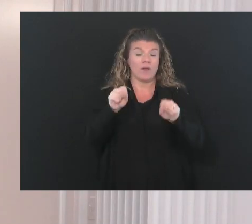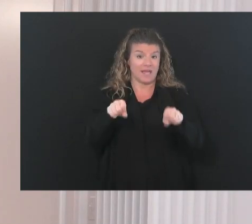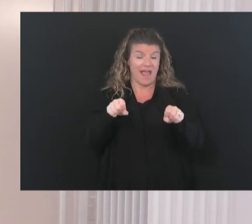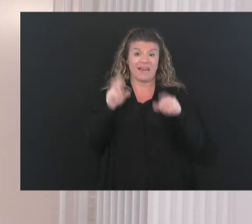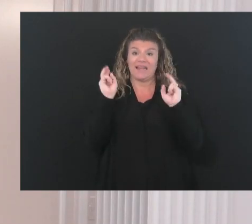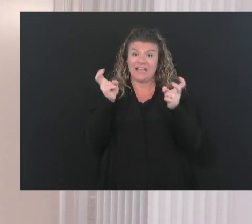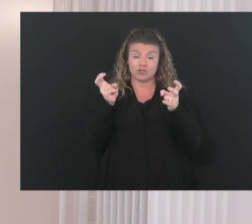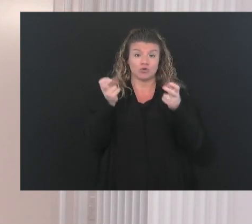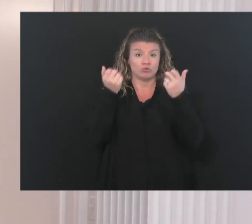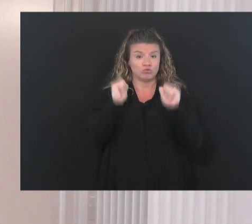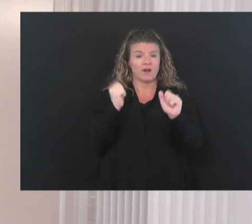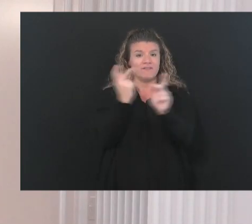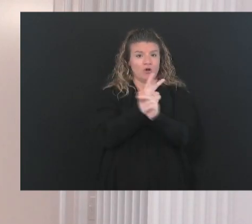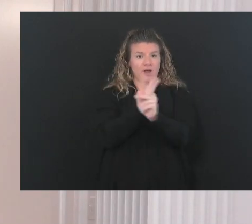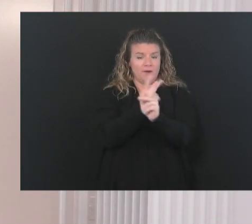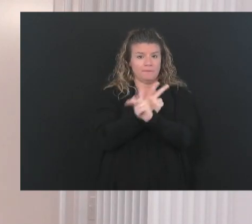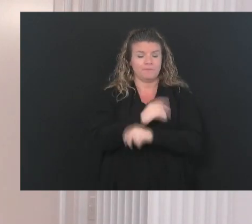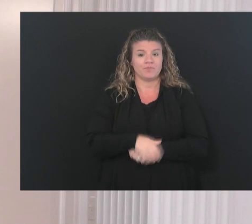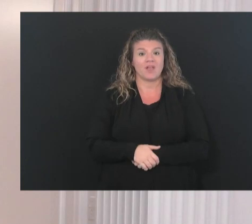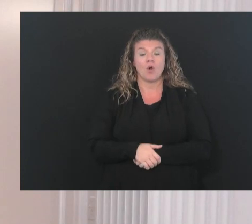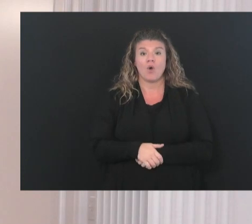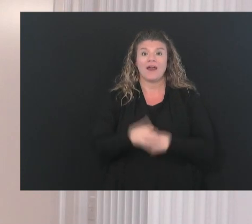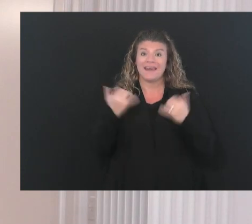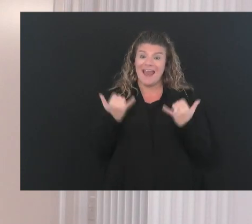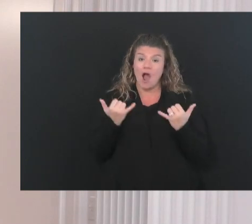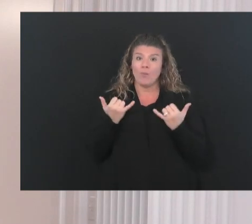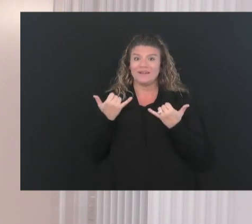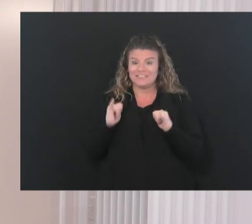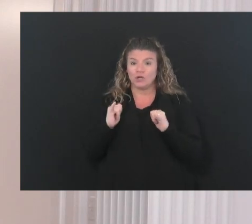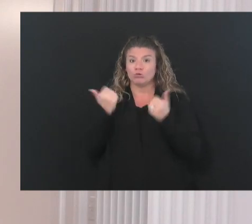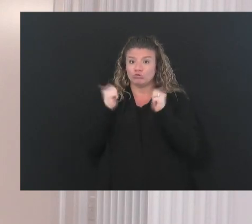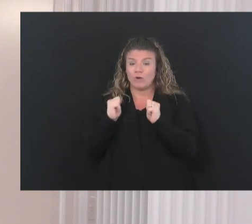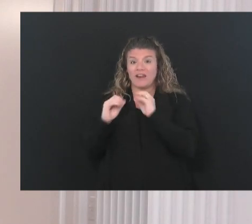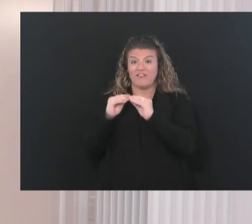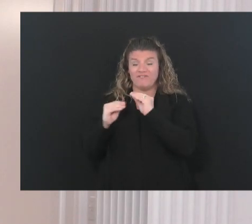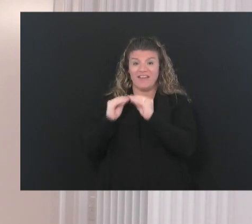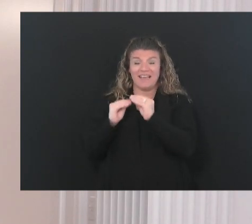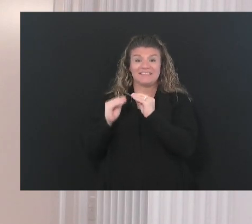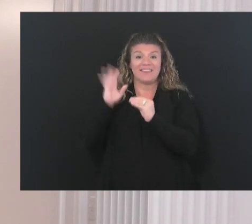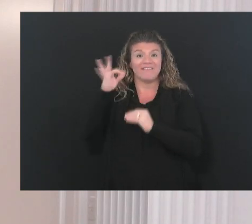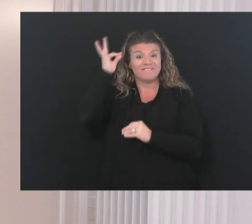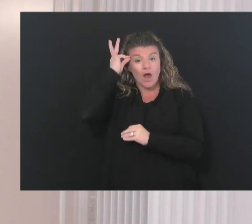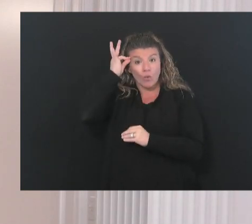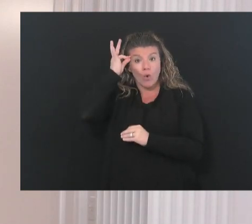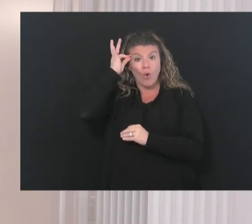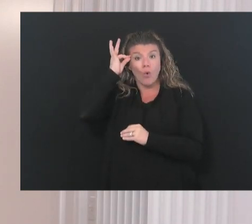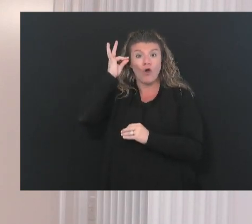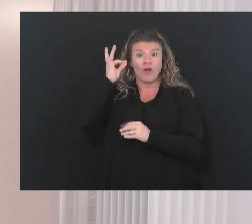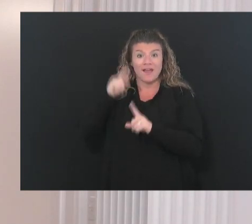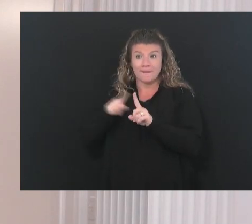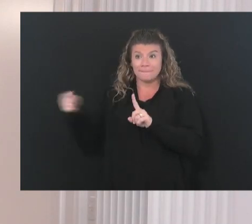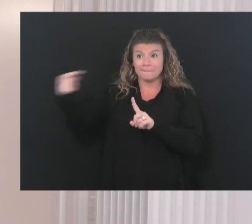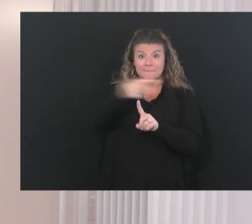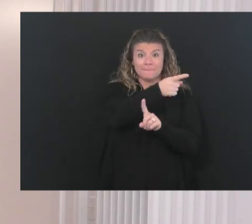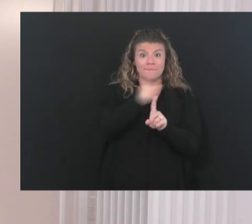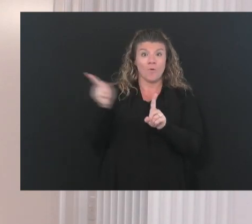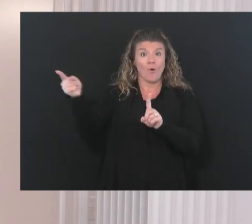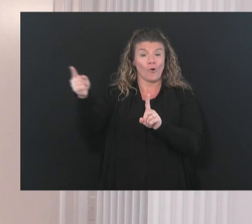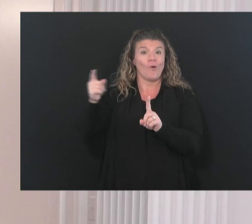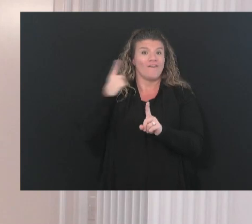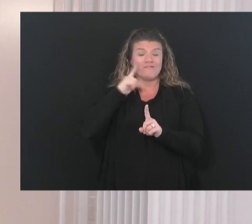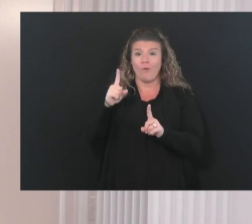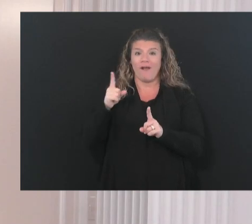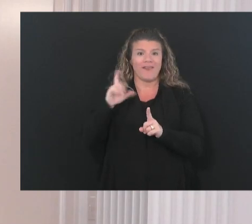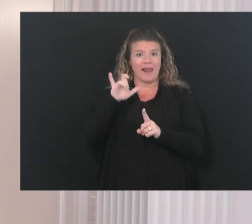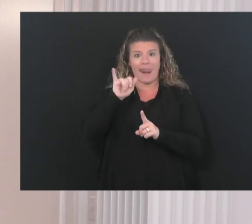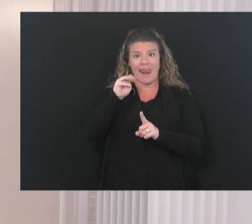we're still trying to find a technology fix on, and that is the federal portal for which we have to push all the claims through. The governor mentioned that